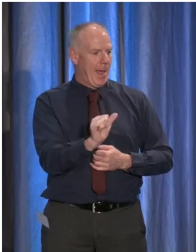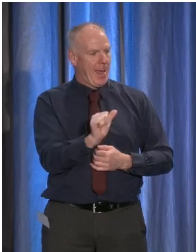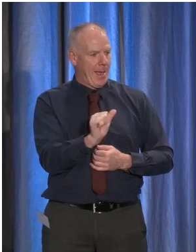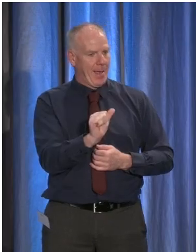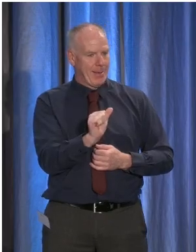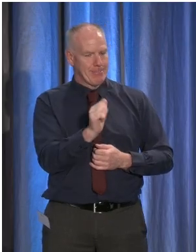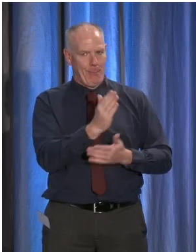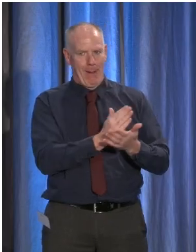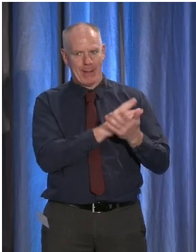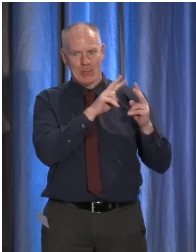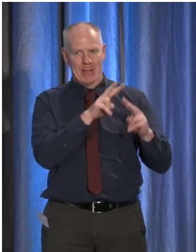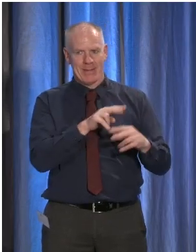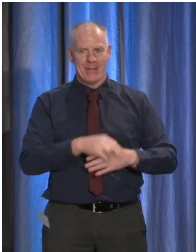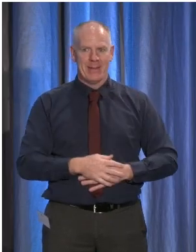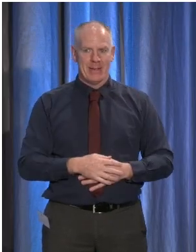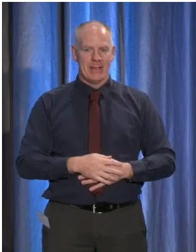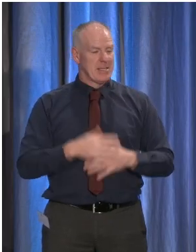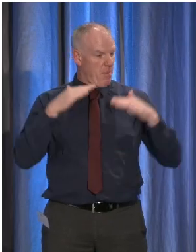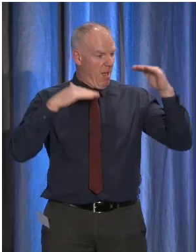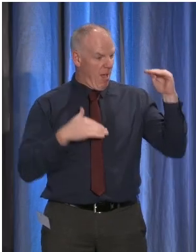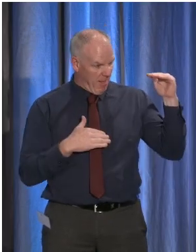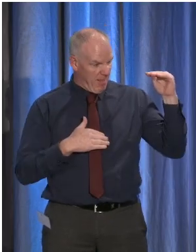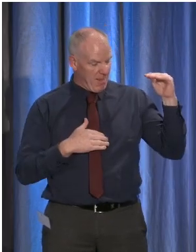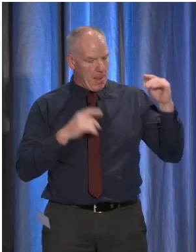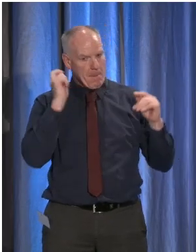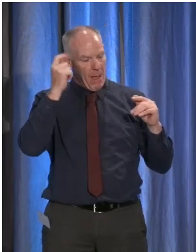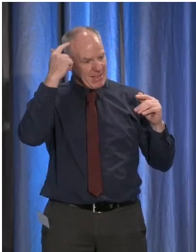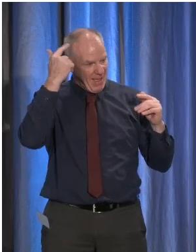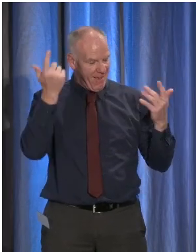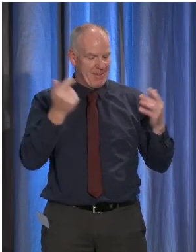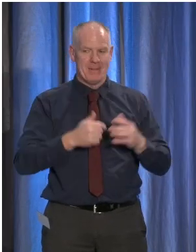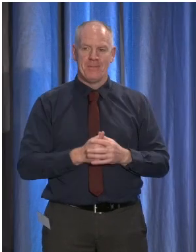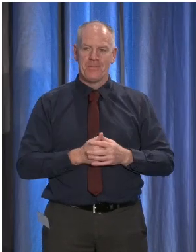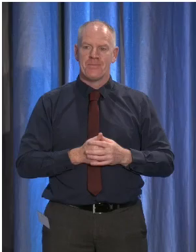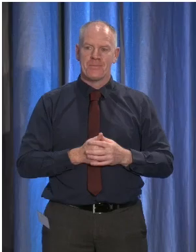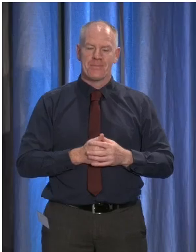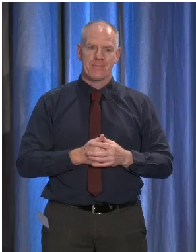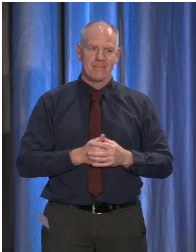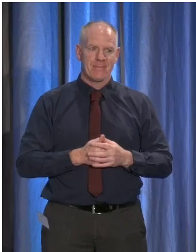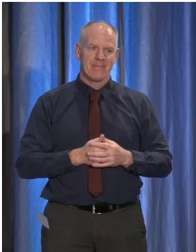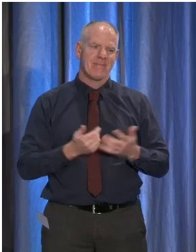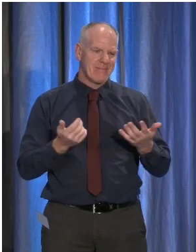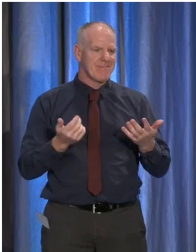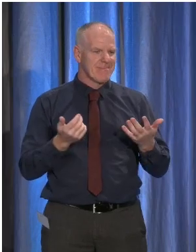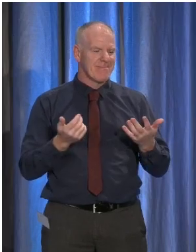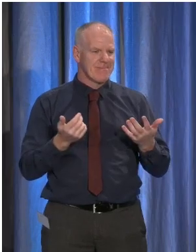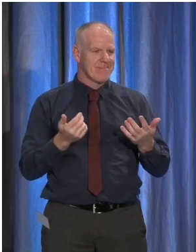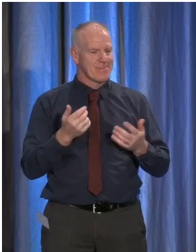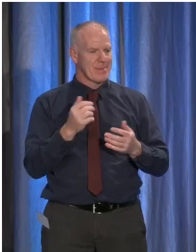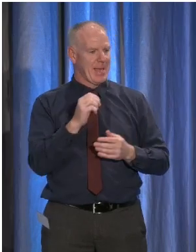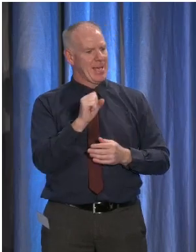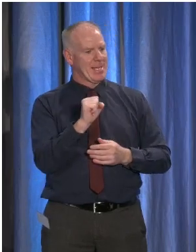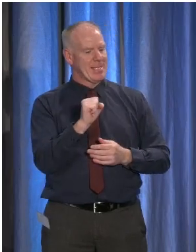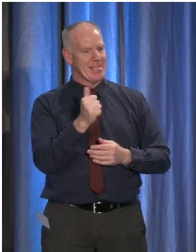continuum. I'm quite small, I've got blondish hair, and I'm of a kind of